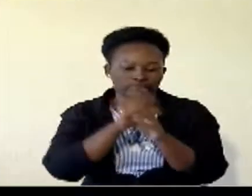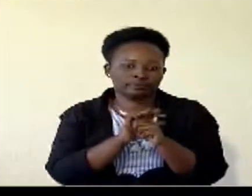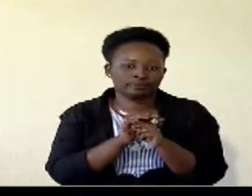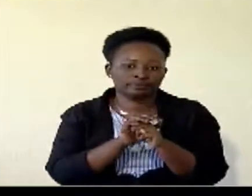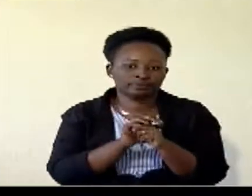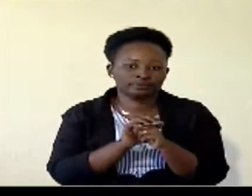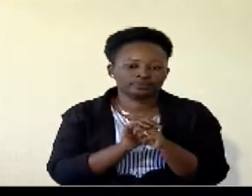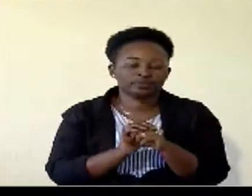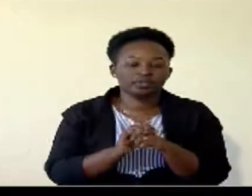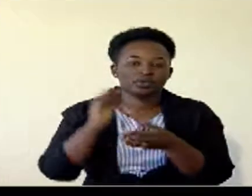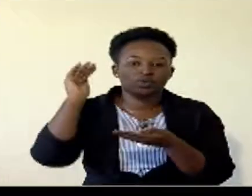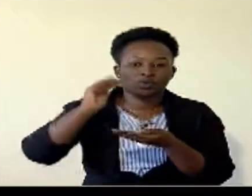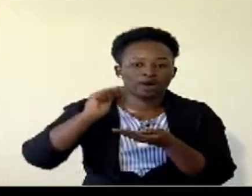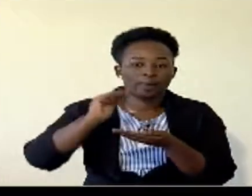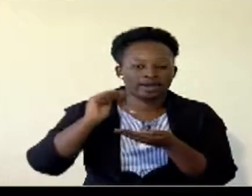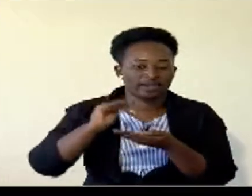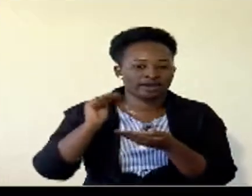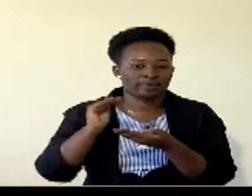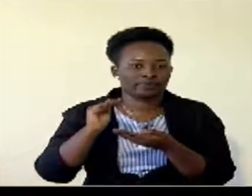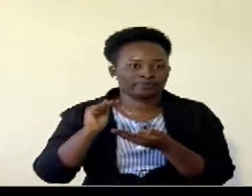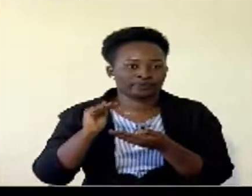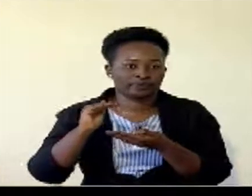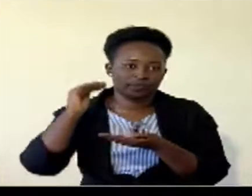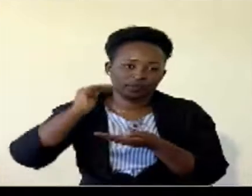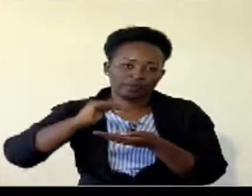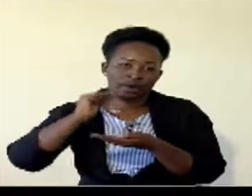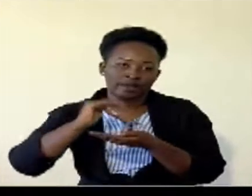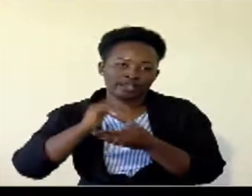to reduce road what?